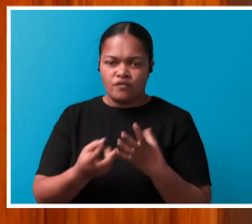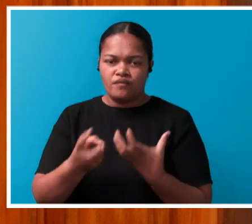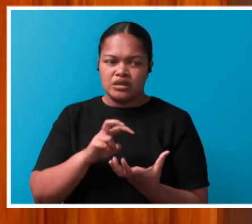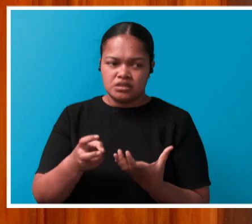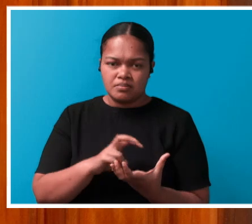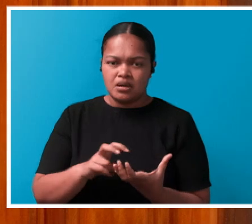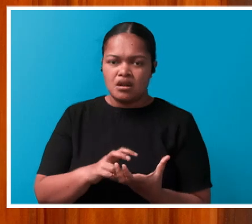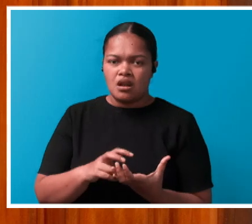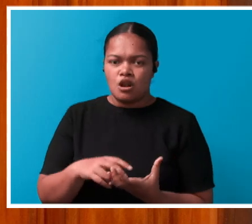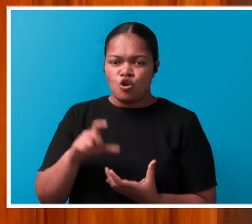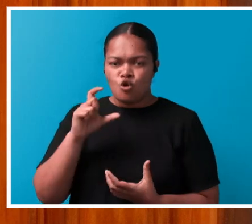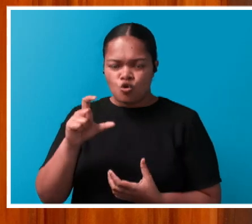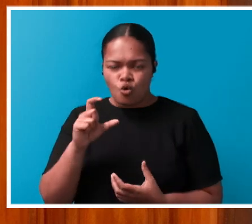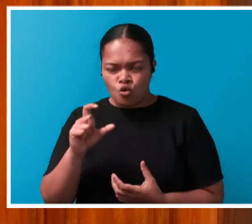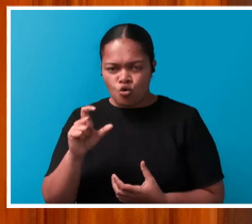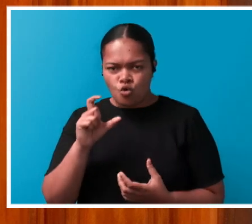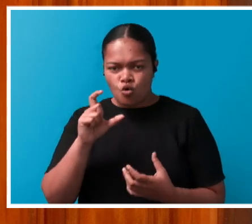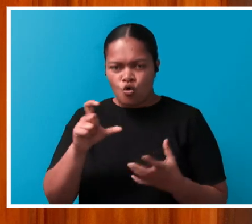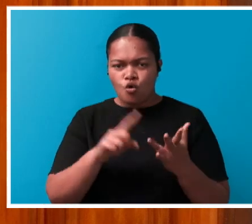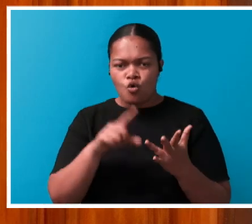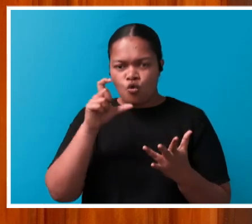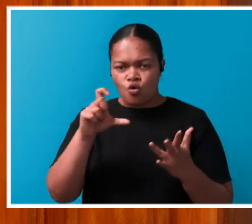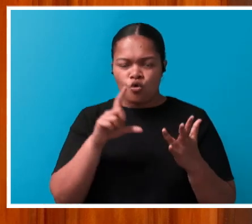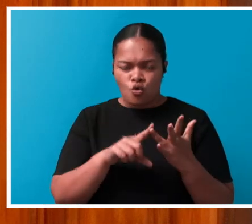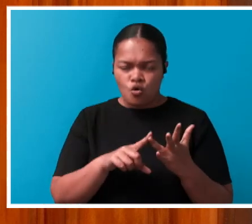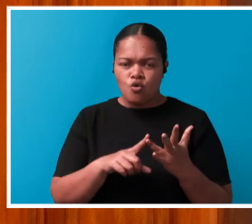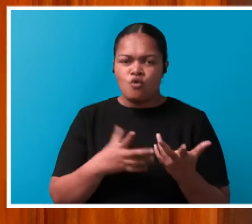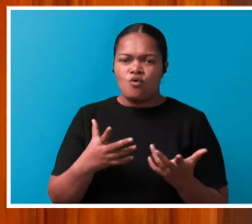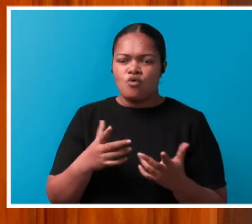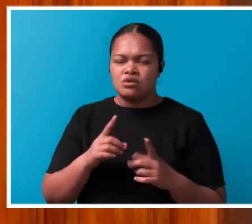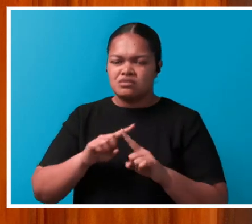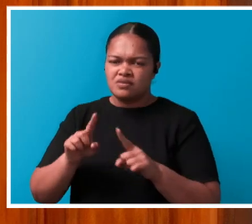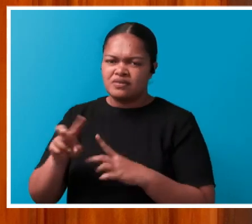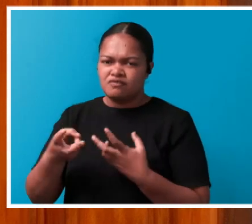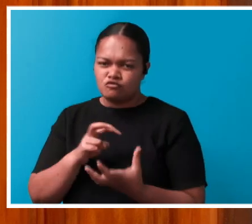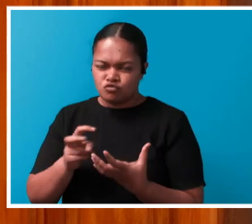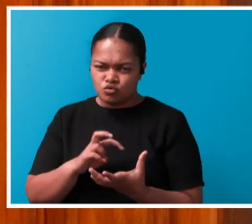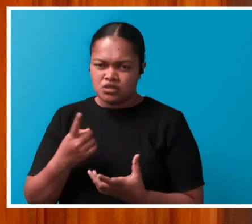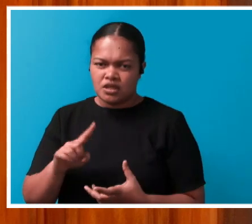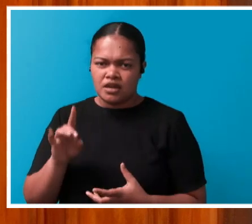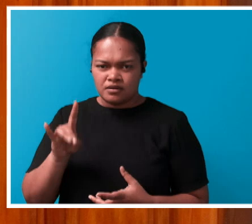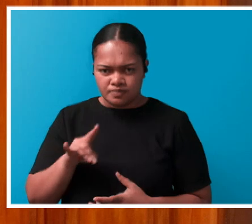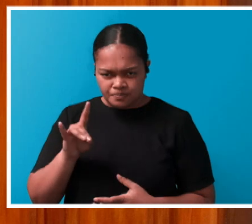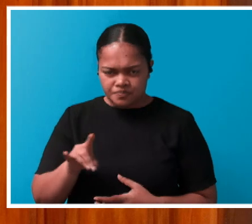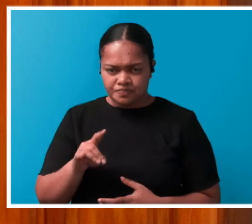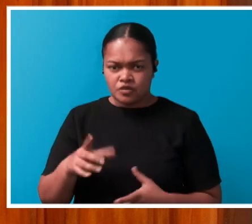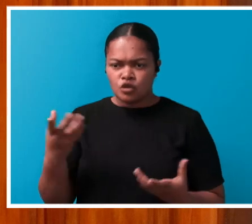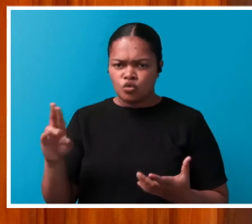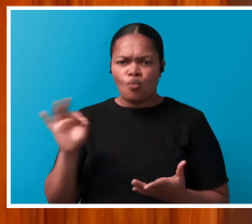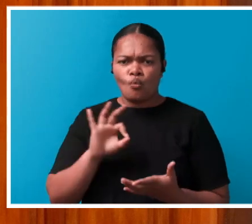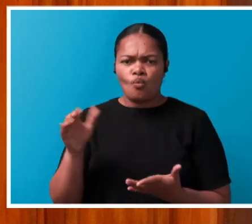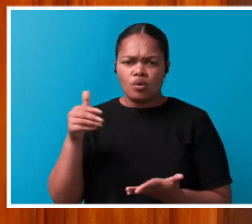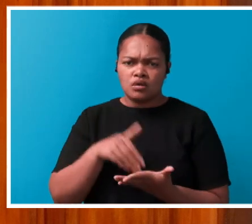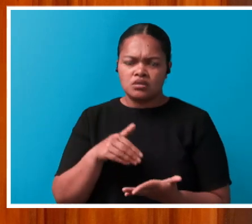coffee, tropical fruits, and of course, livestock. No wonder Fiji's agricultural contribution to GDP, which used to be